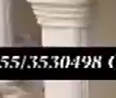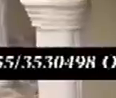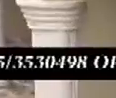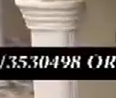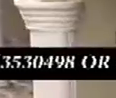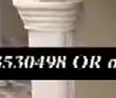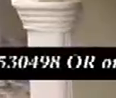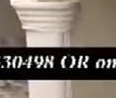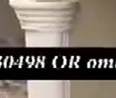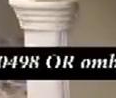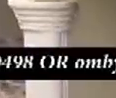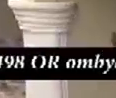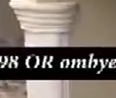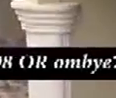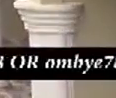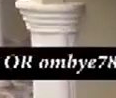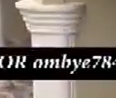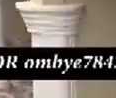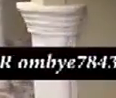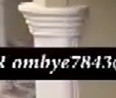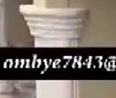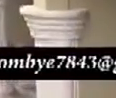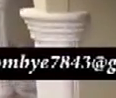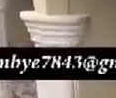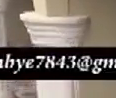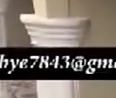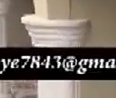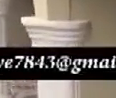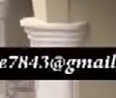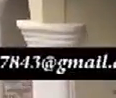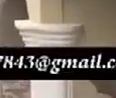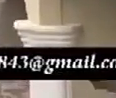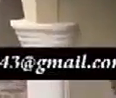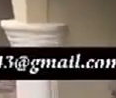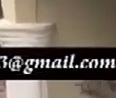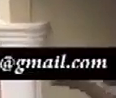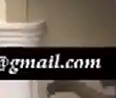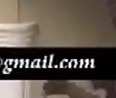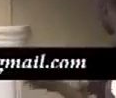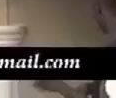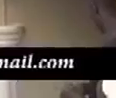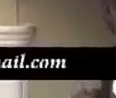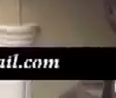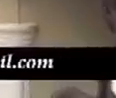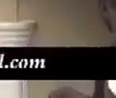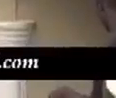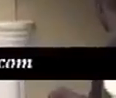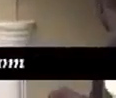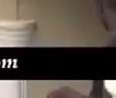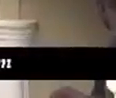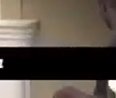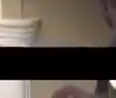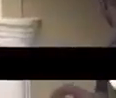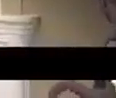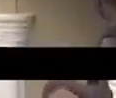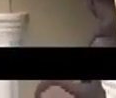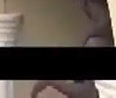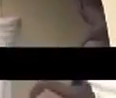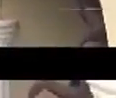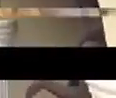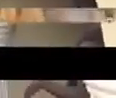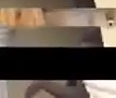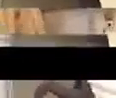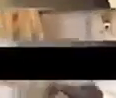ombay7843@gmail.com si Yaa Faatu's Guest House su leen fa demee dinañ leen jox customer care service bu baax seen xolay sedda ba ni ngeen fay jógee Yaa Faatu's